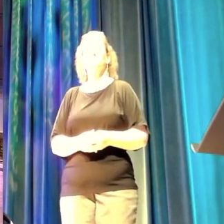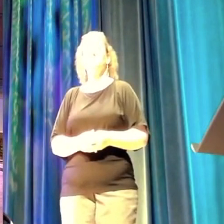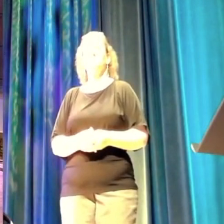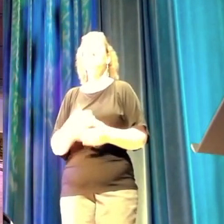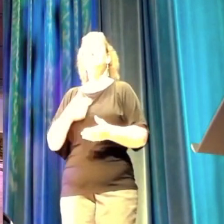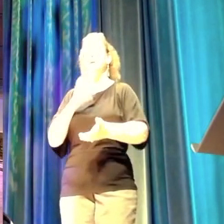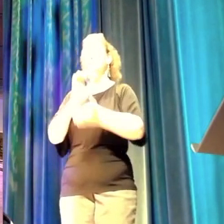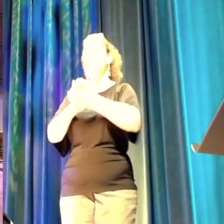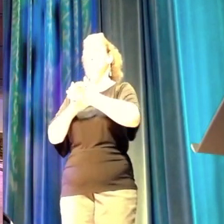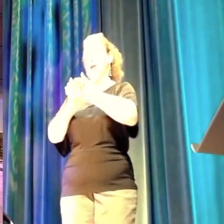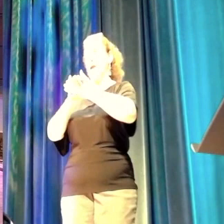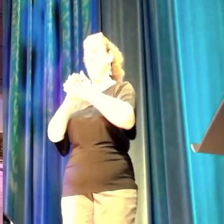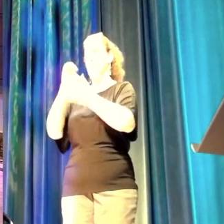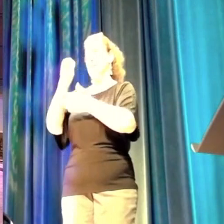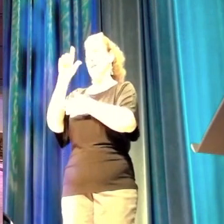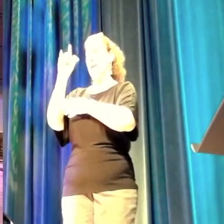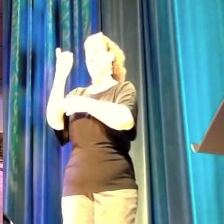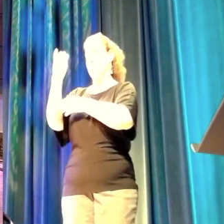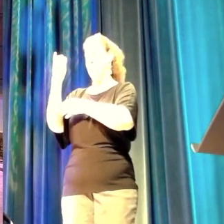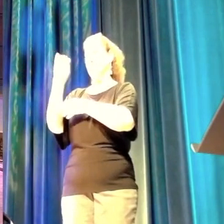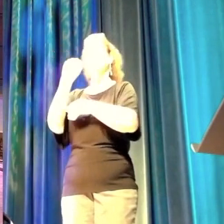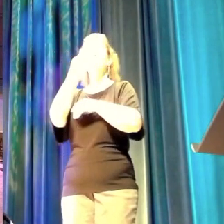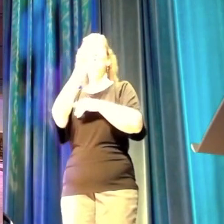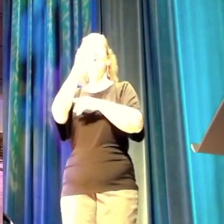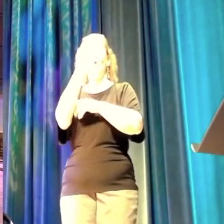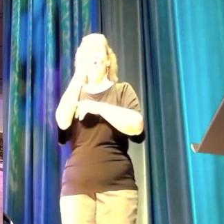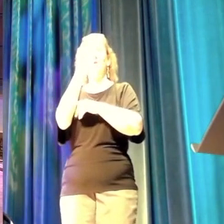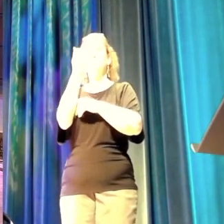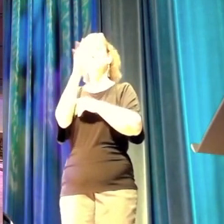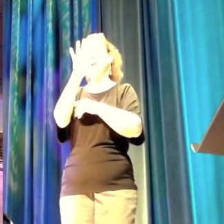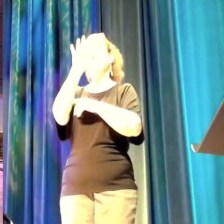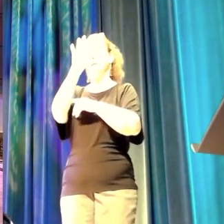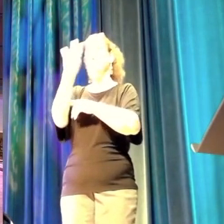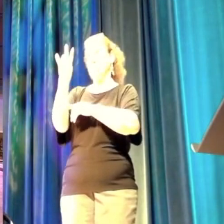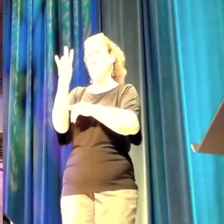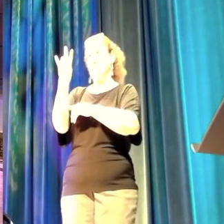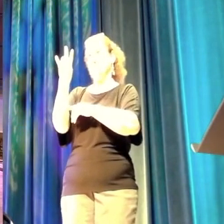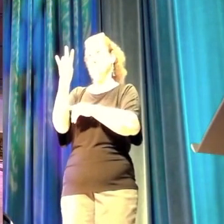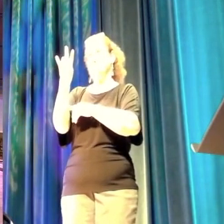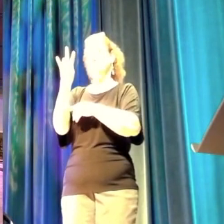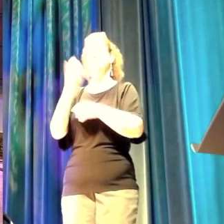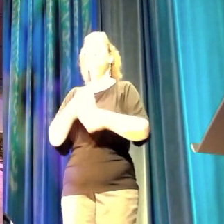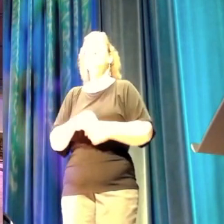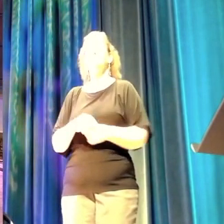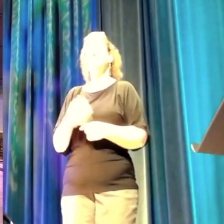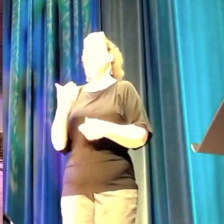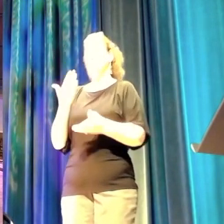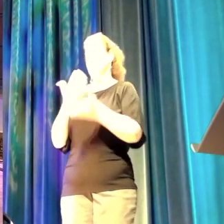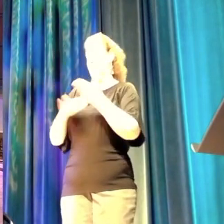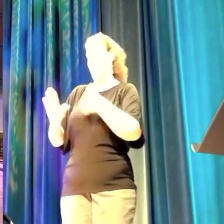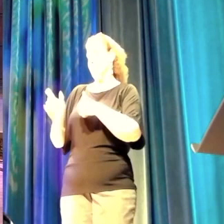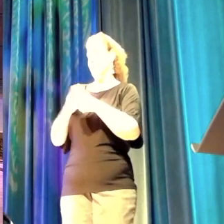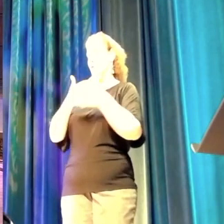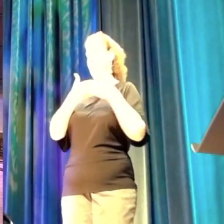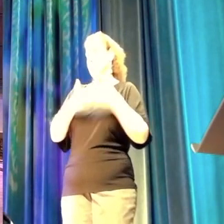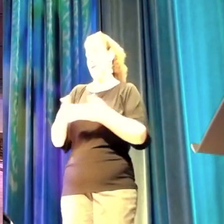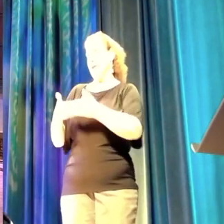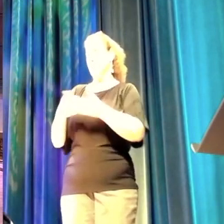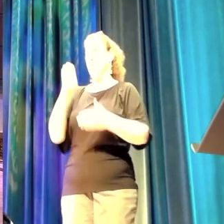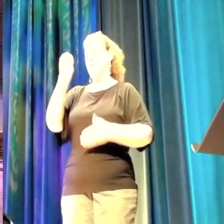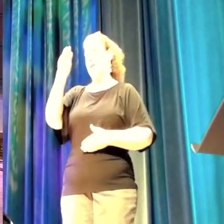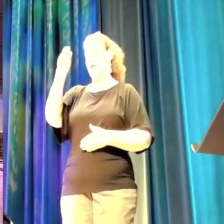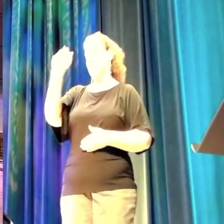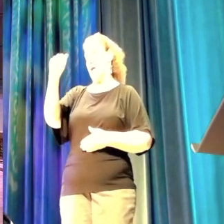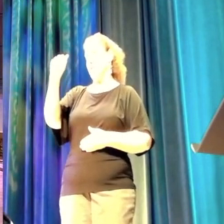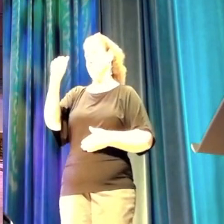I married my wife, Ellie, in August of 1997. We had our first child, Emma,